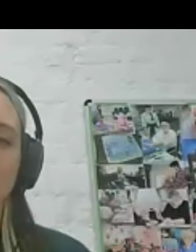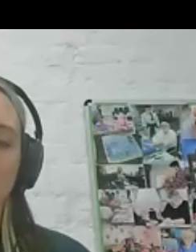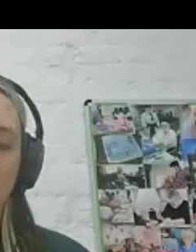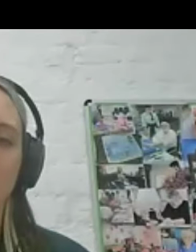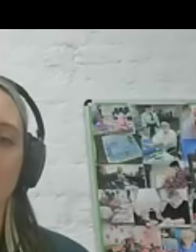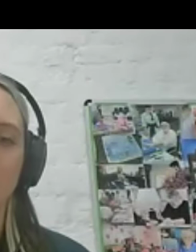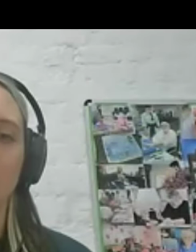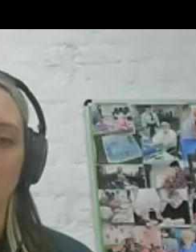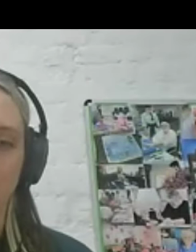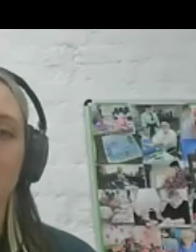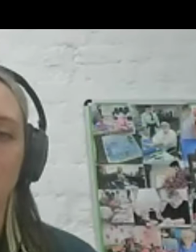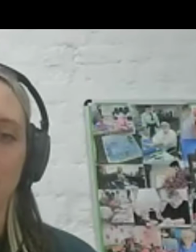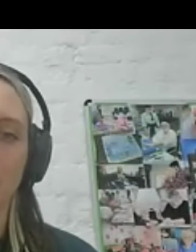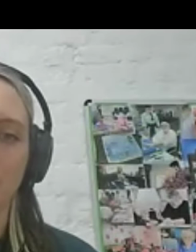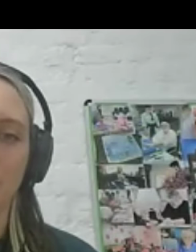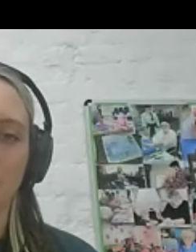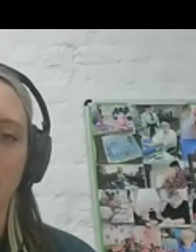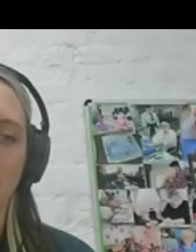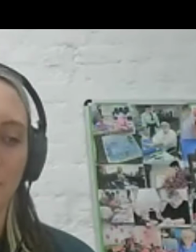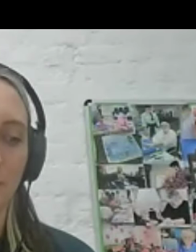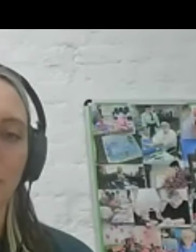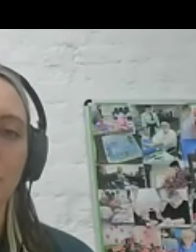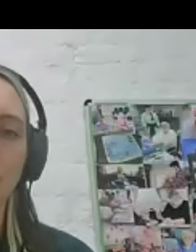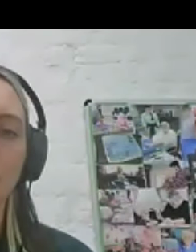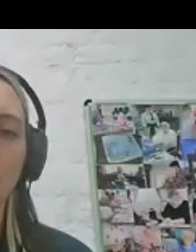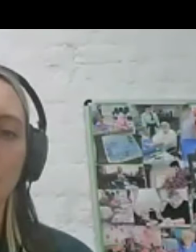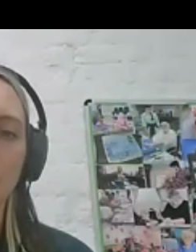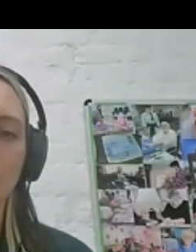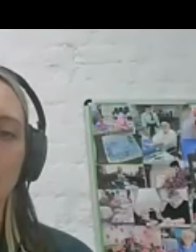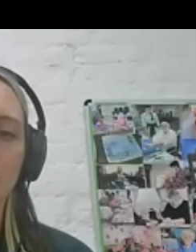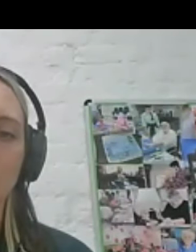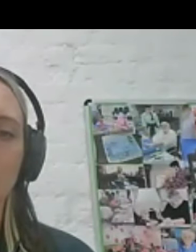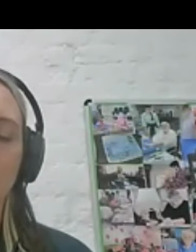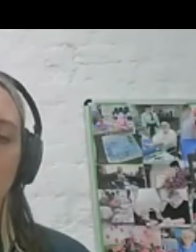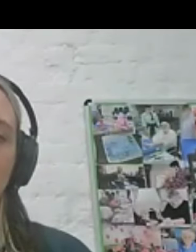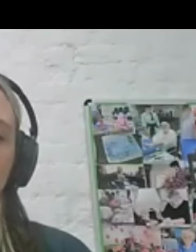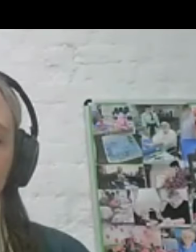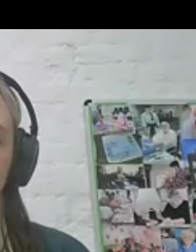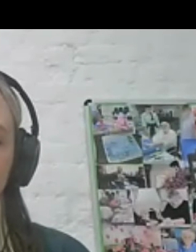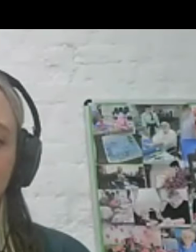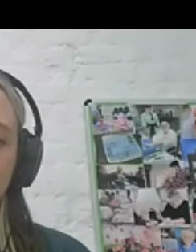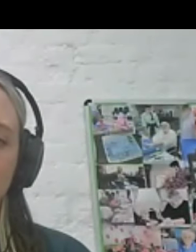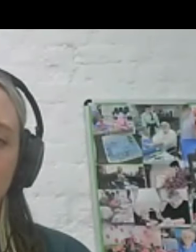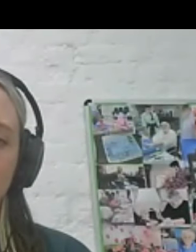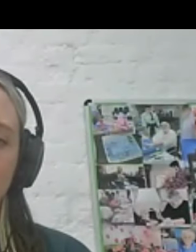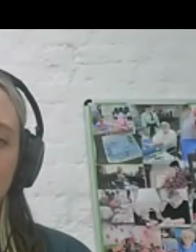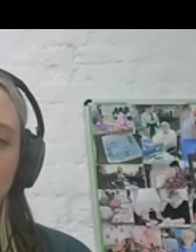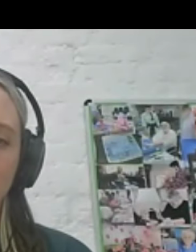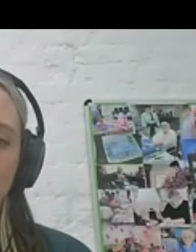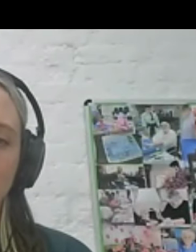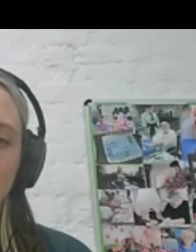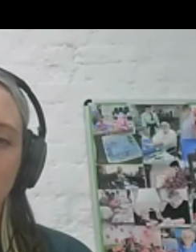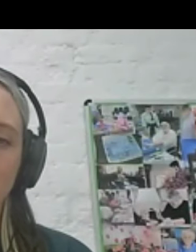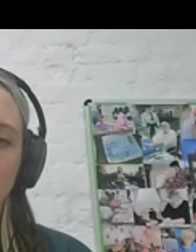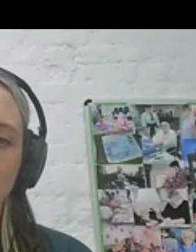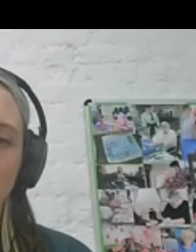artists, but also for the care teams. As we mentioned at the beginning, sometimes a barrier for both parties, for both sides